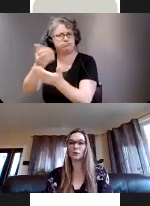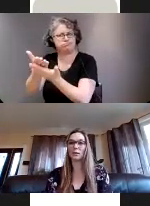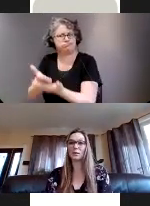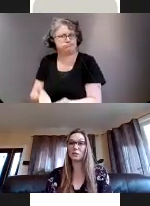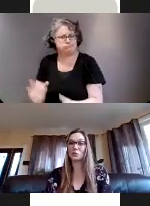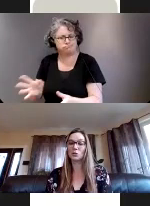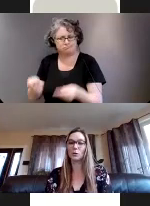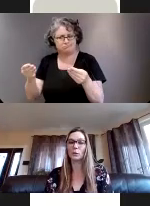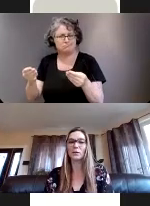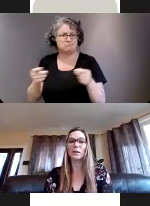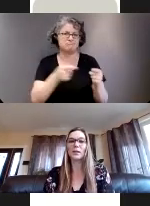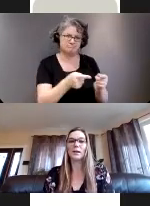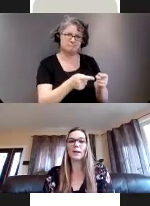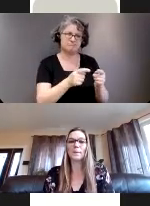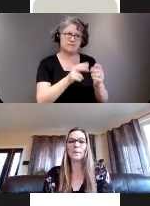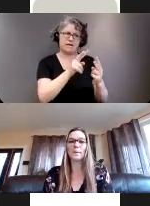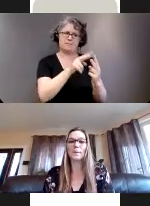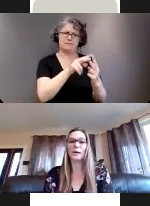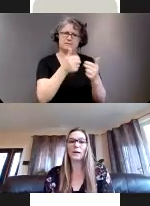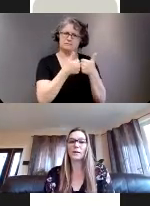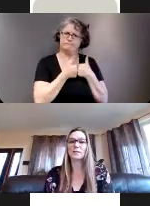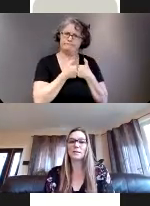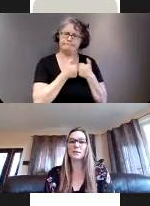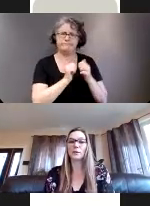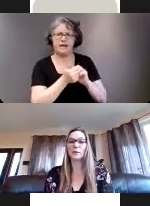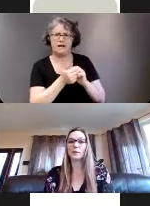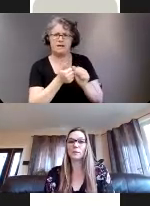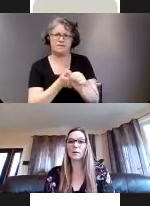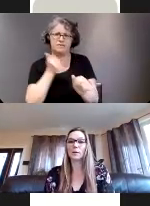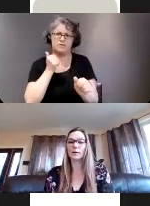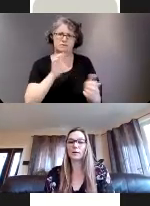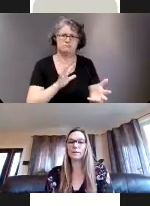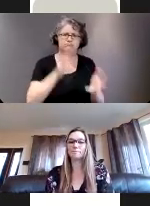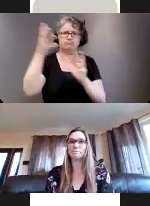worked with and continues to work with. And the